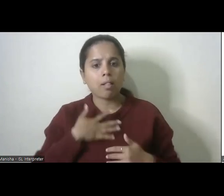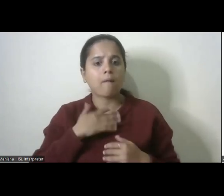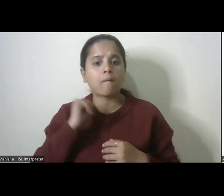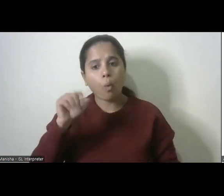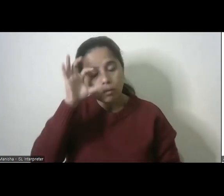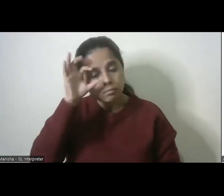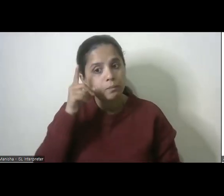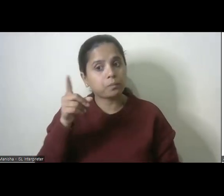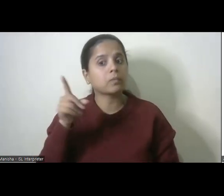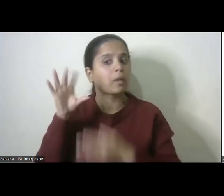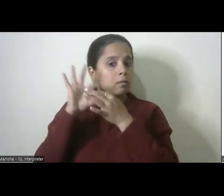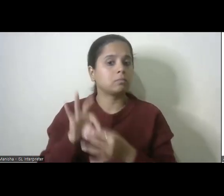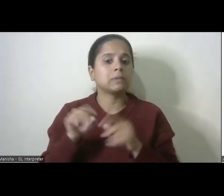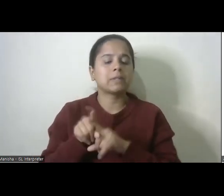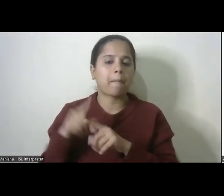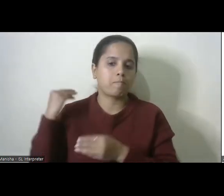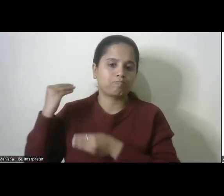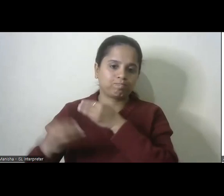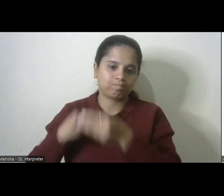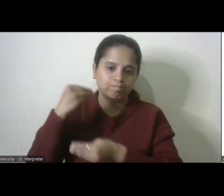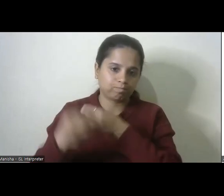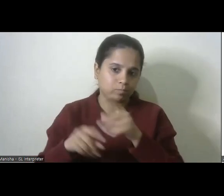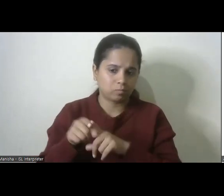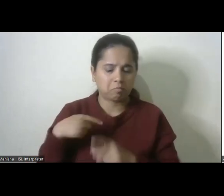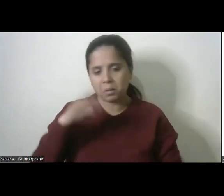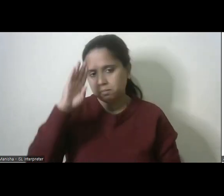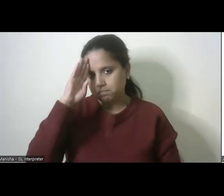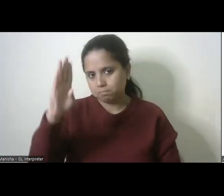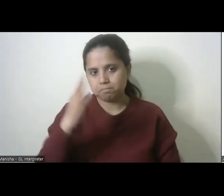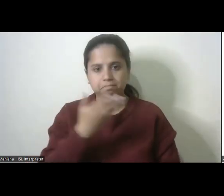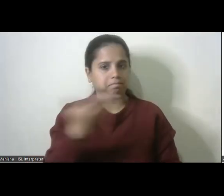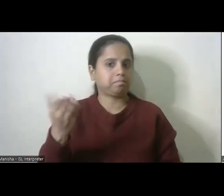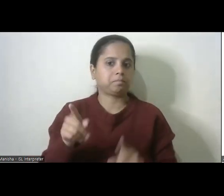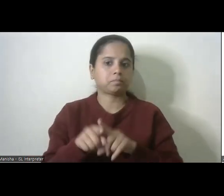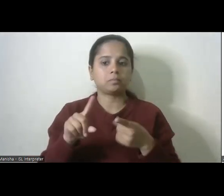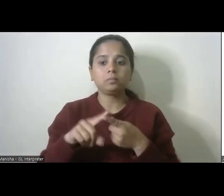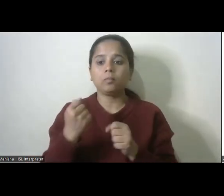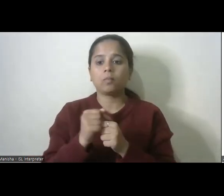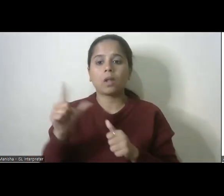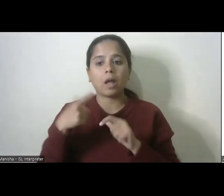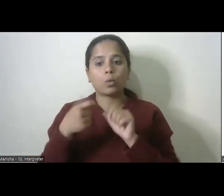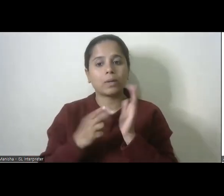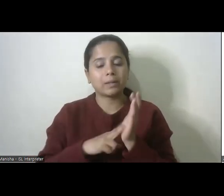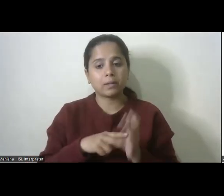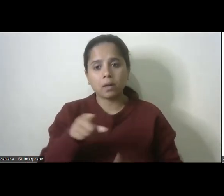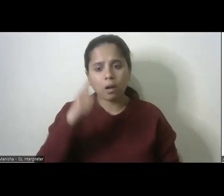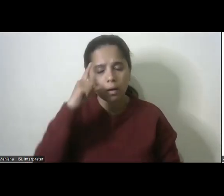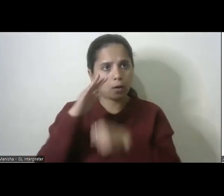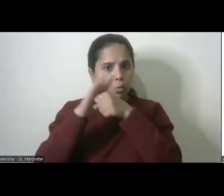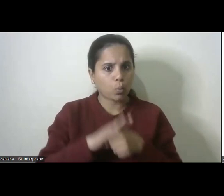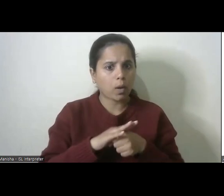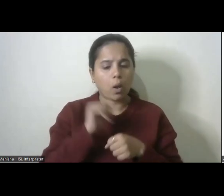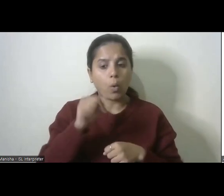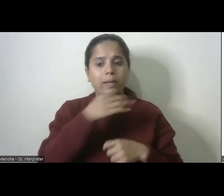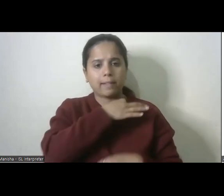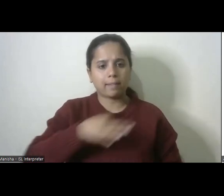Babasaheb's Ambedkar's legacy. So I salute you, the egalitarians, especially for thinking about caste and tribe